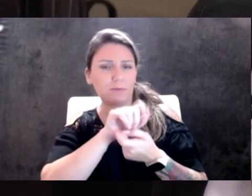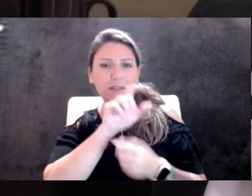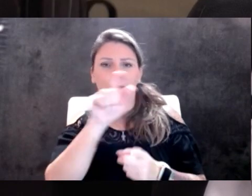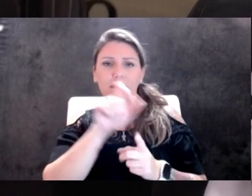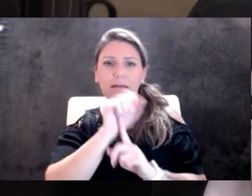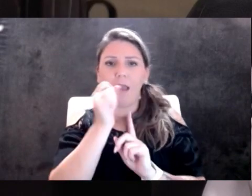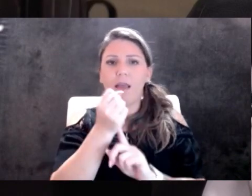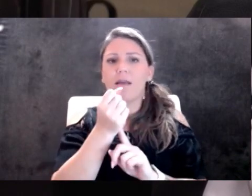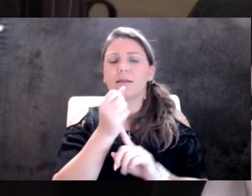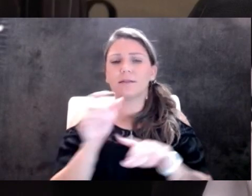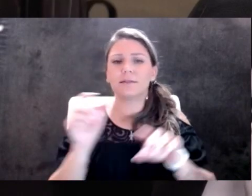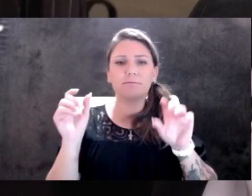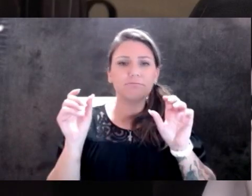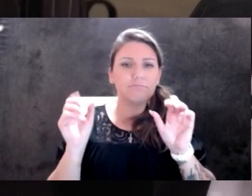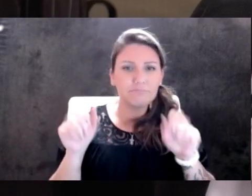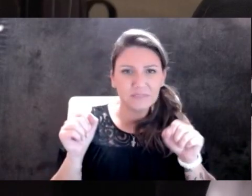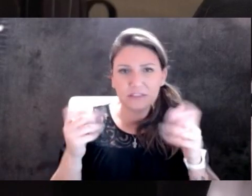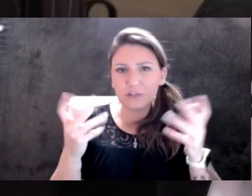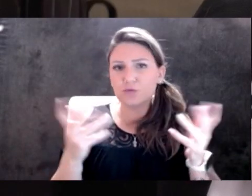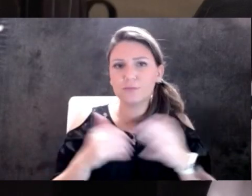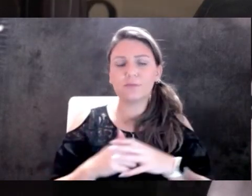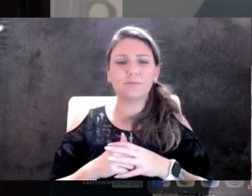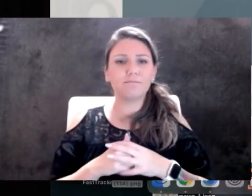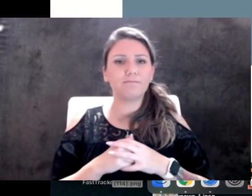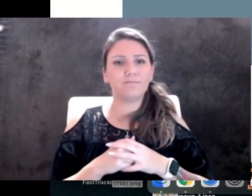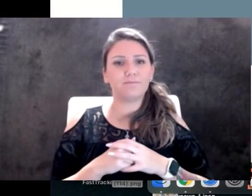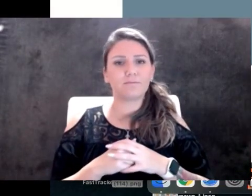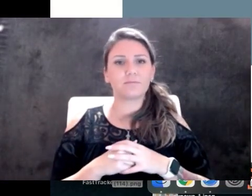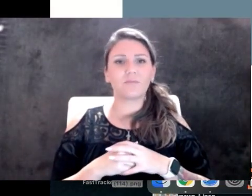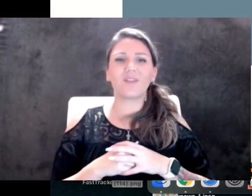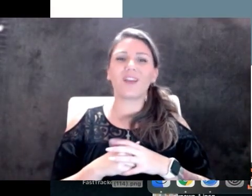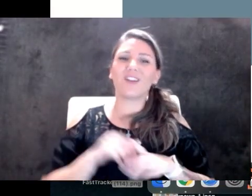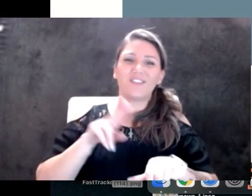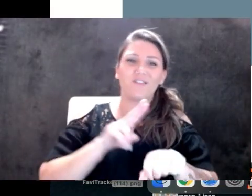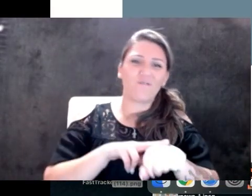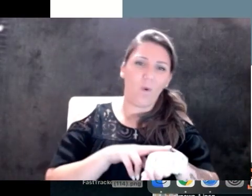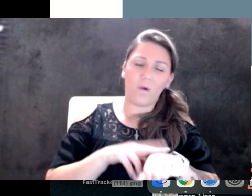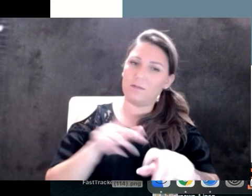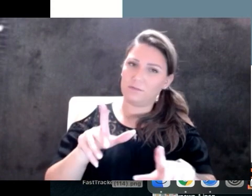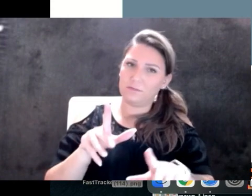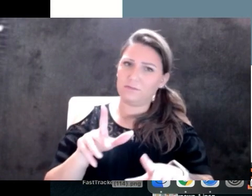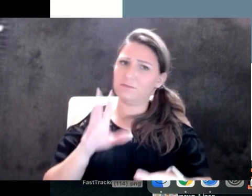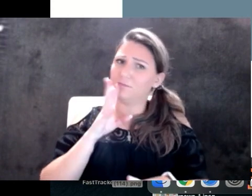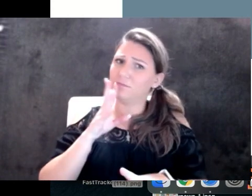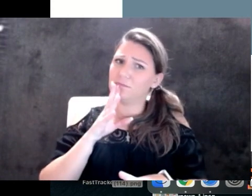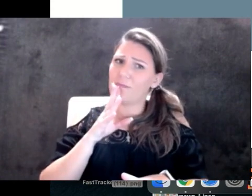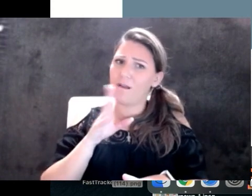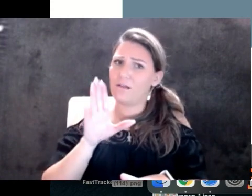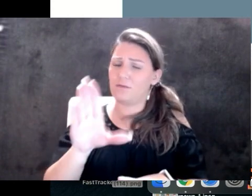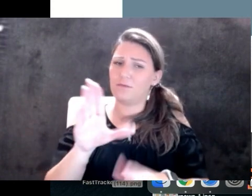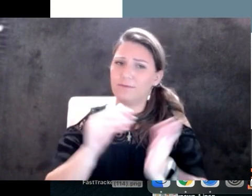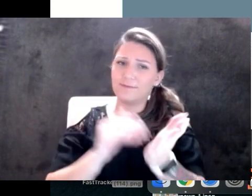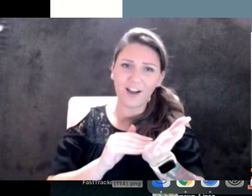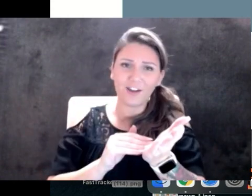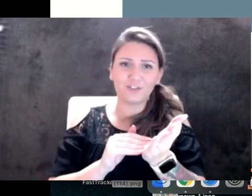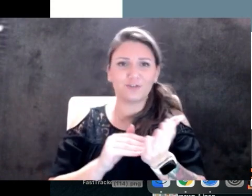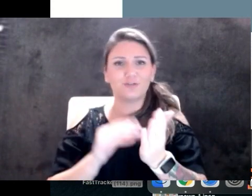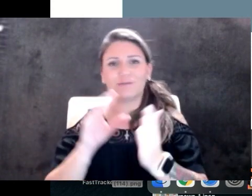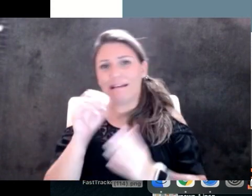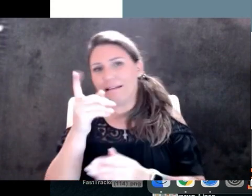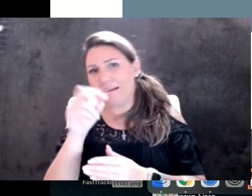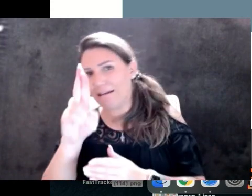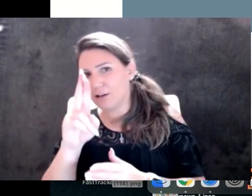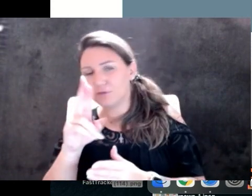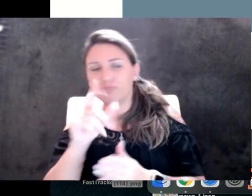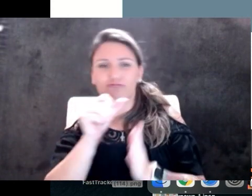potential eligibility. And of course, talk to your doctors, your oncologists, your surgeons, or your radiation oncologists.